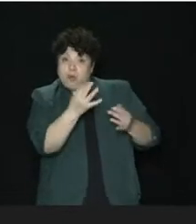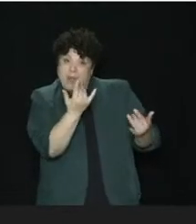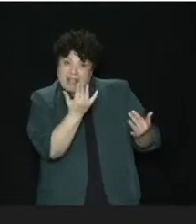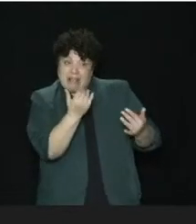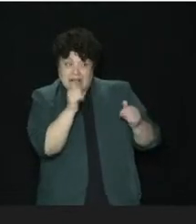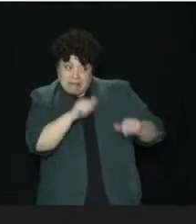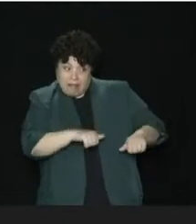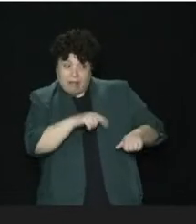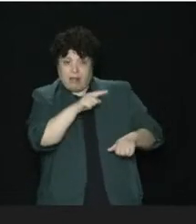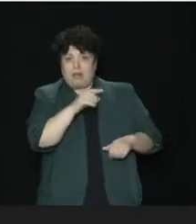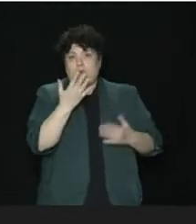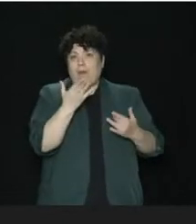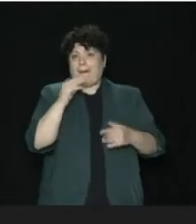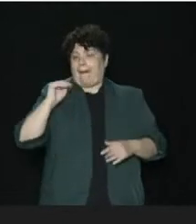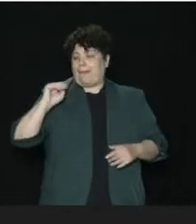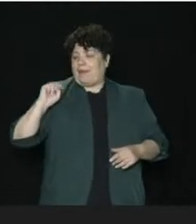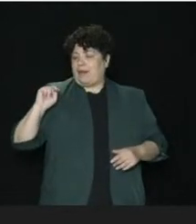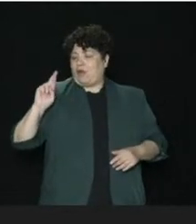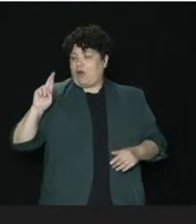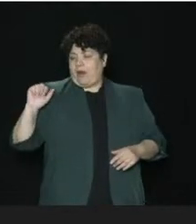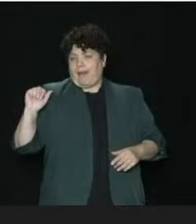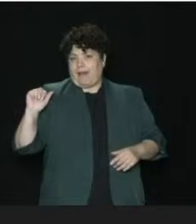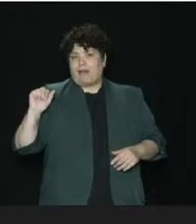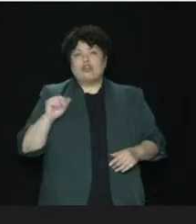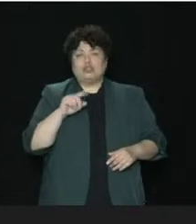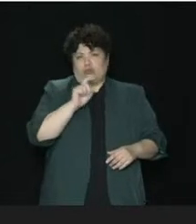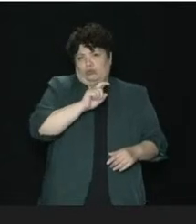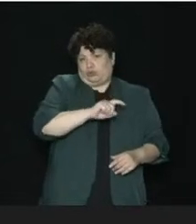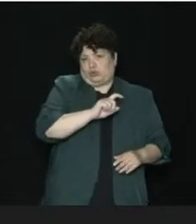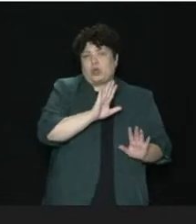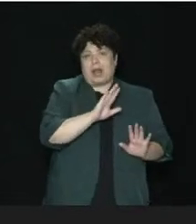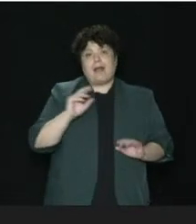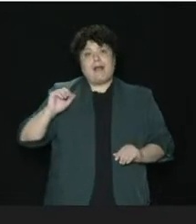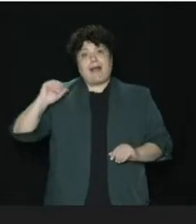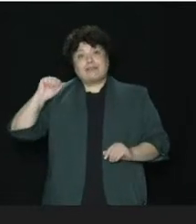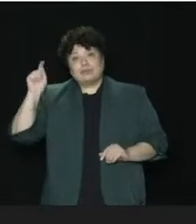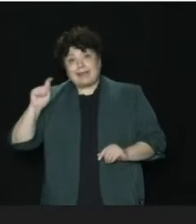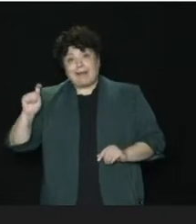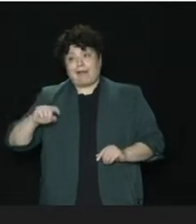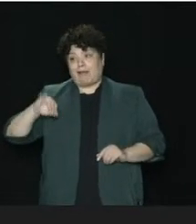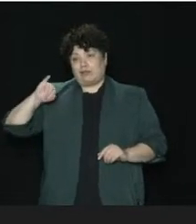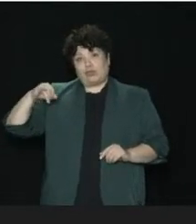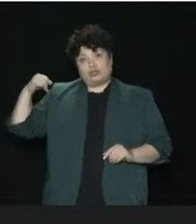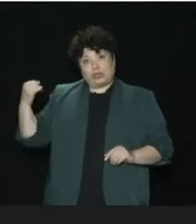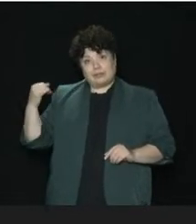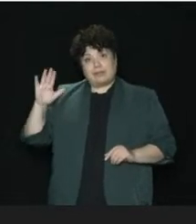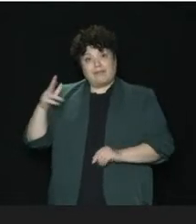vaccine should pass on the Johnson & Johnson vaccine or the AstraZeneca vaccine